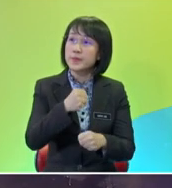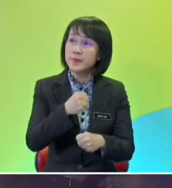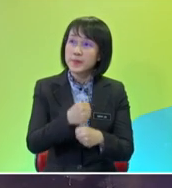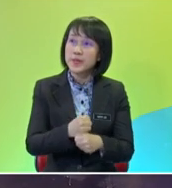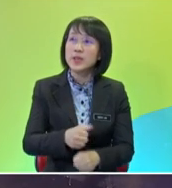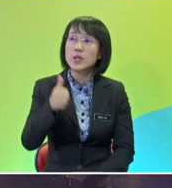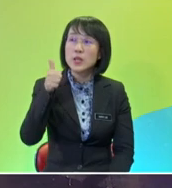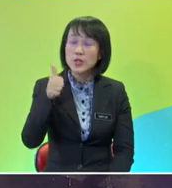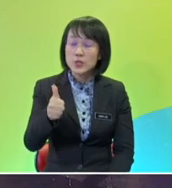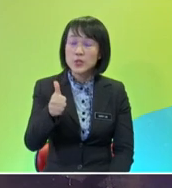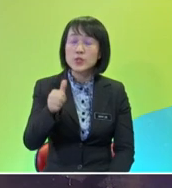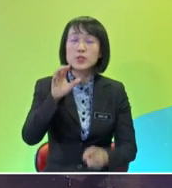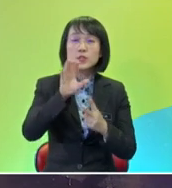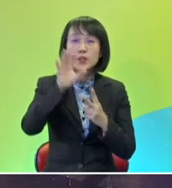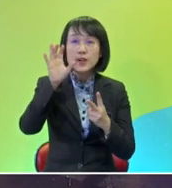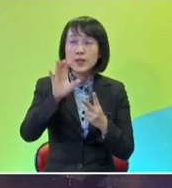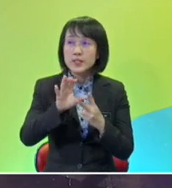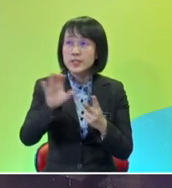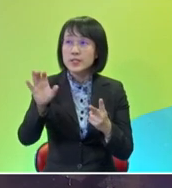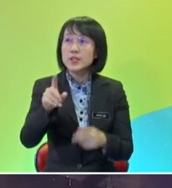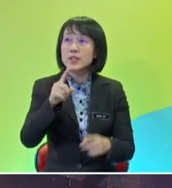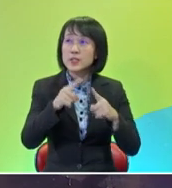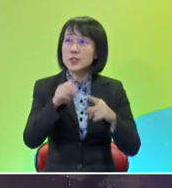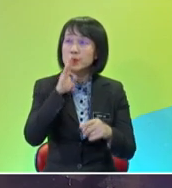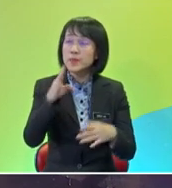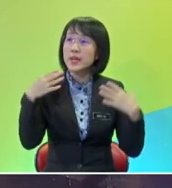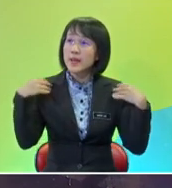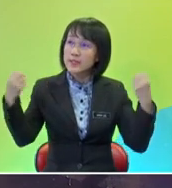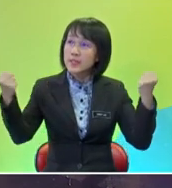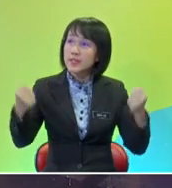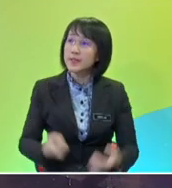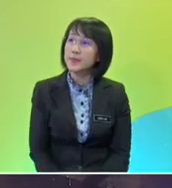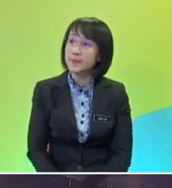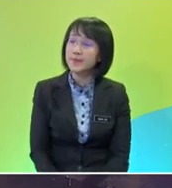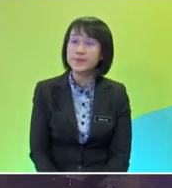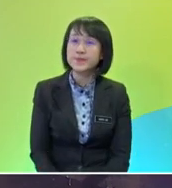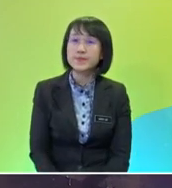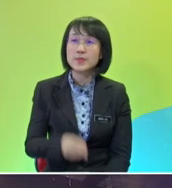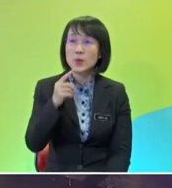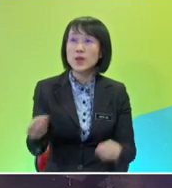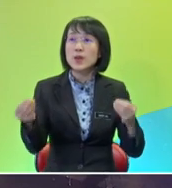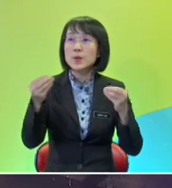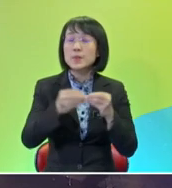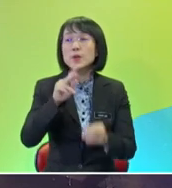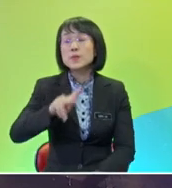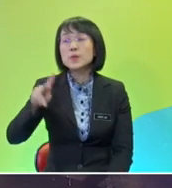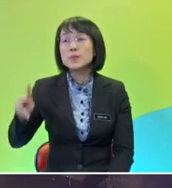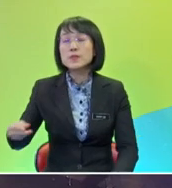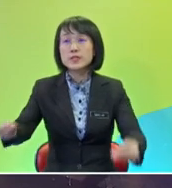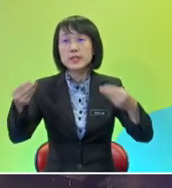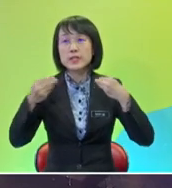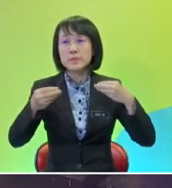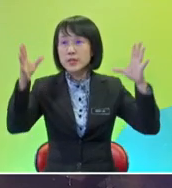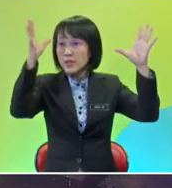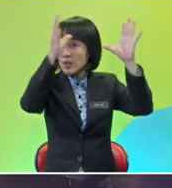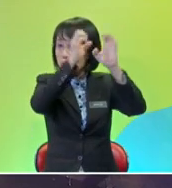healthy. She strongly believes that we need to make good choices. Mm-mm. And can I have one more pupil to give me the conclusion?